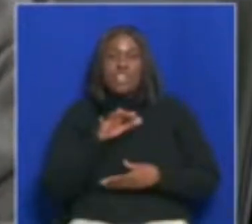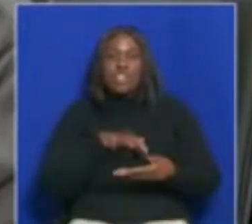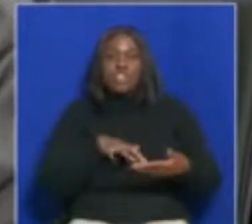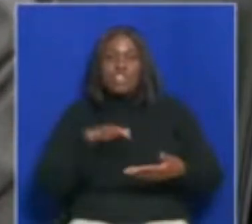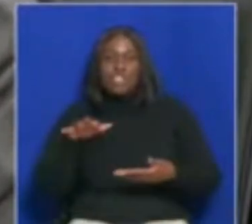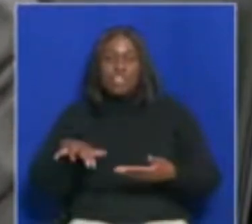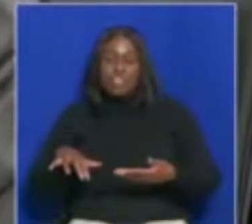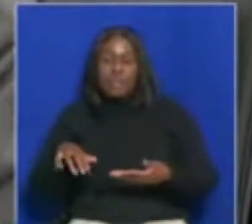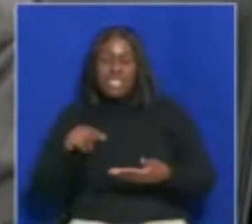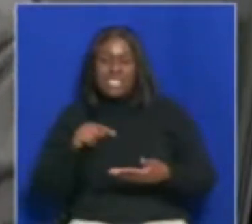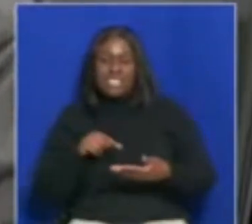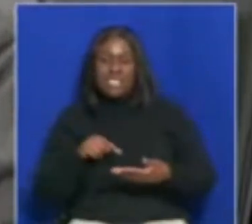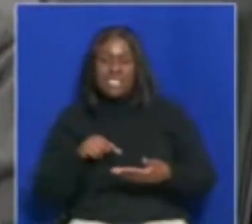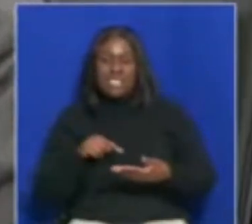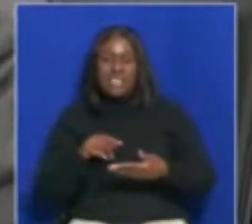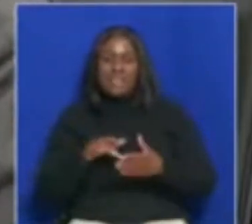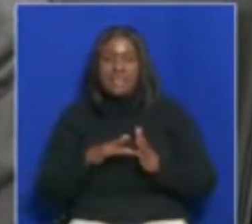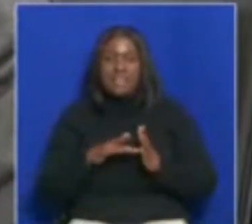6911.1 onwards.